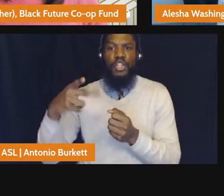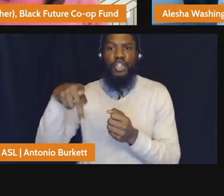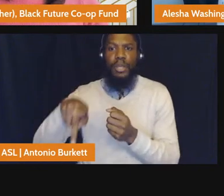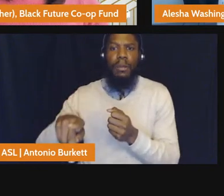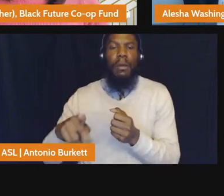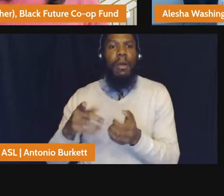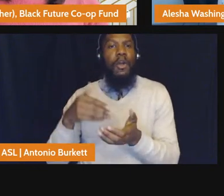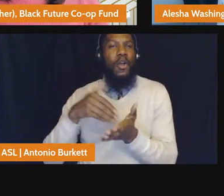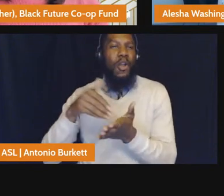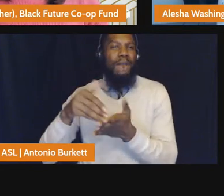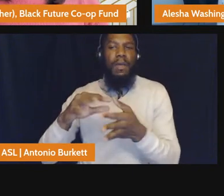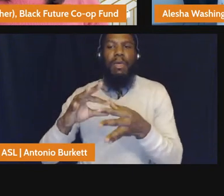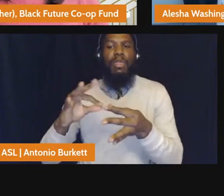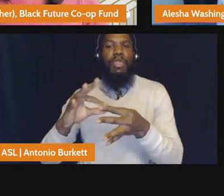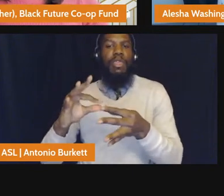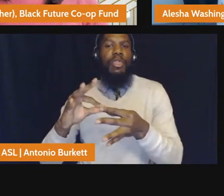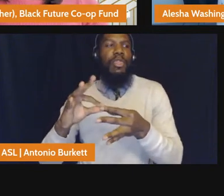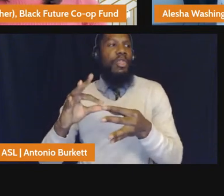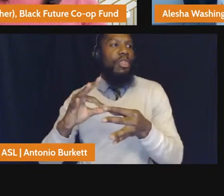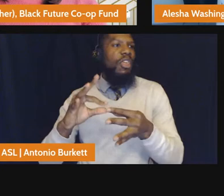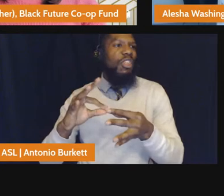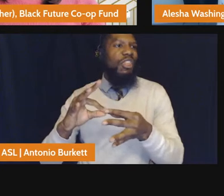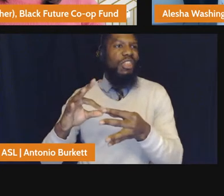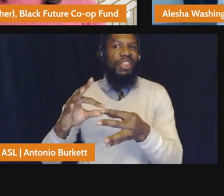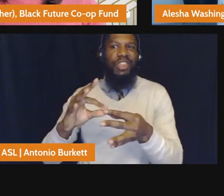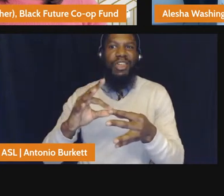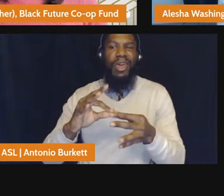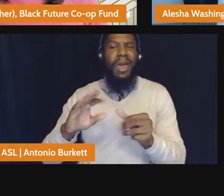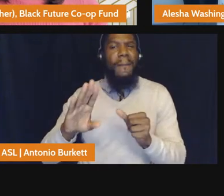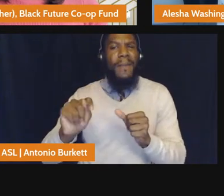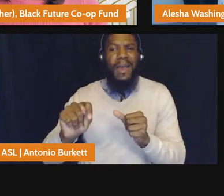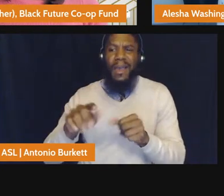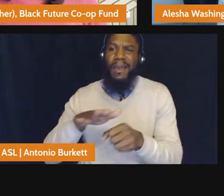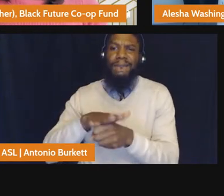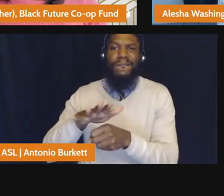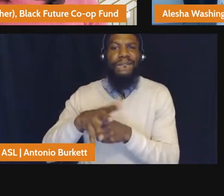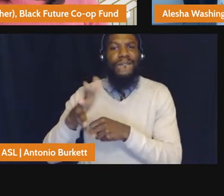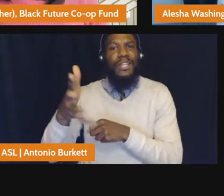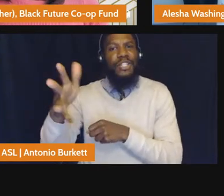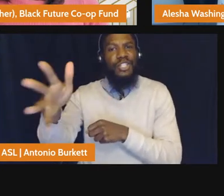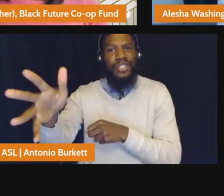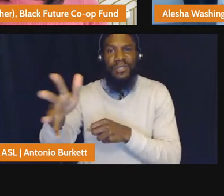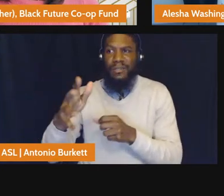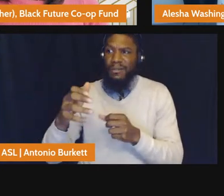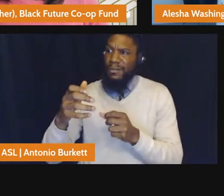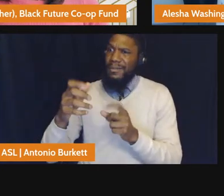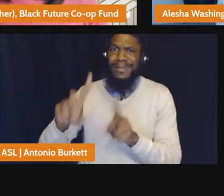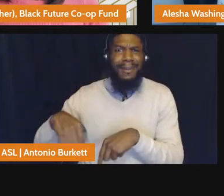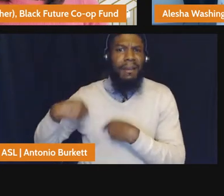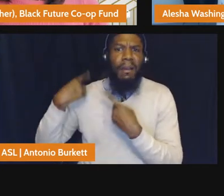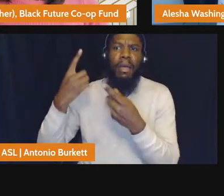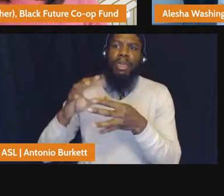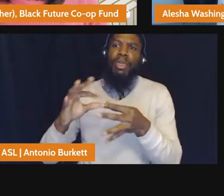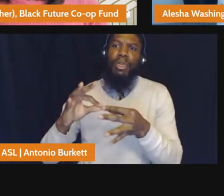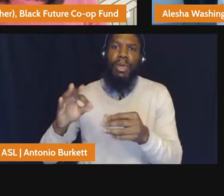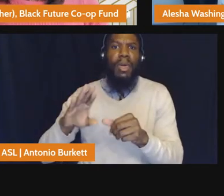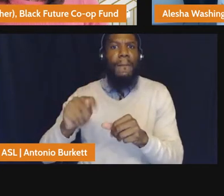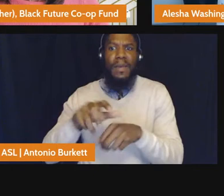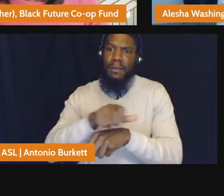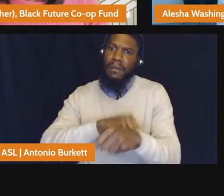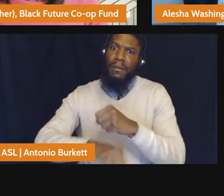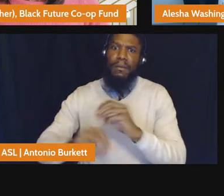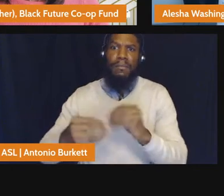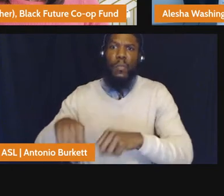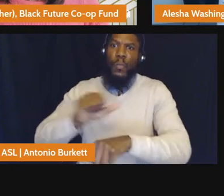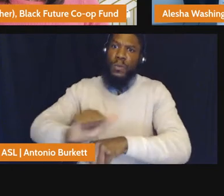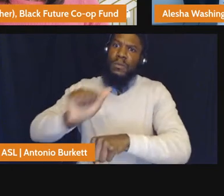be an allyship that recognizes the length of time it took for us to get to this place, and that recognizes that work is still needs to be done. I know when